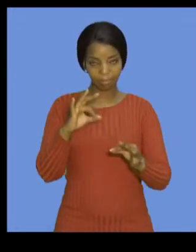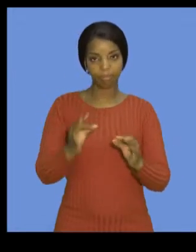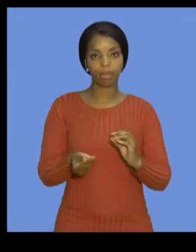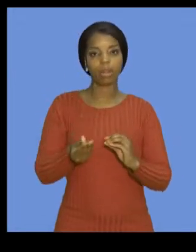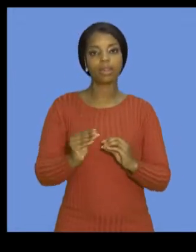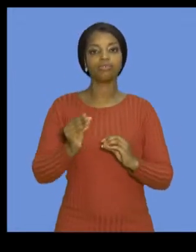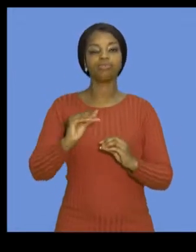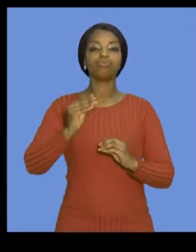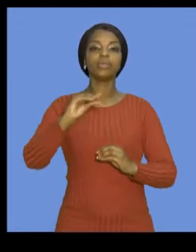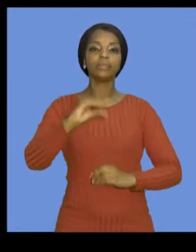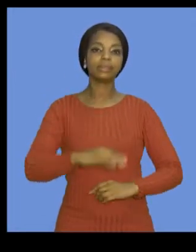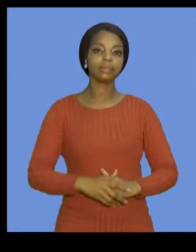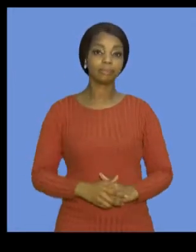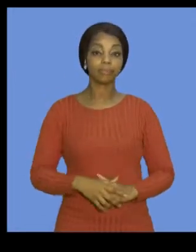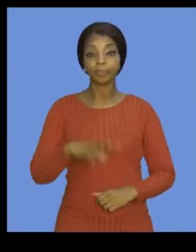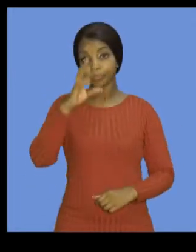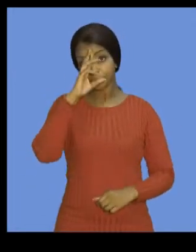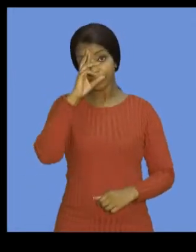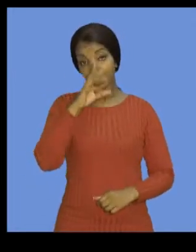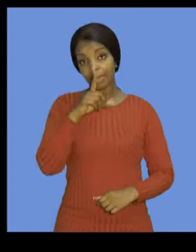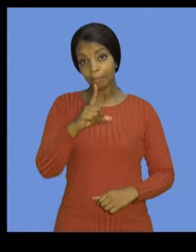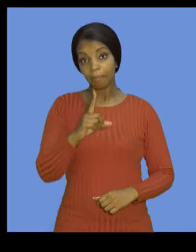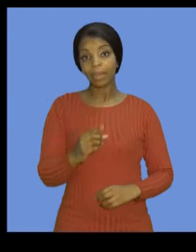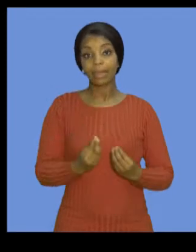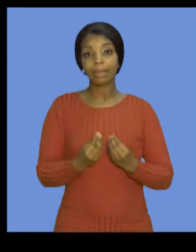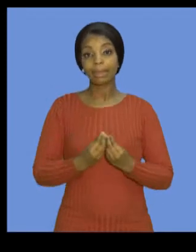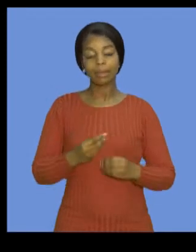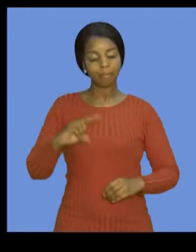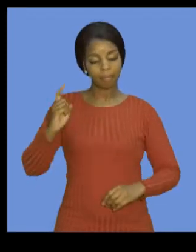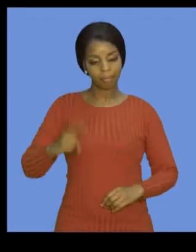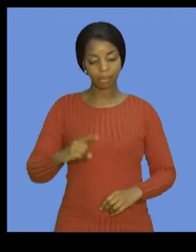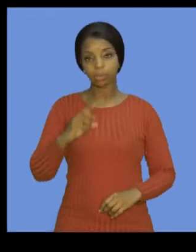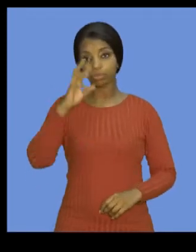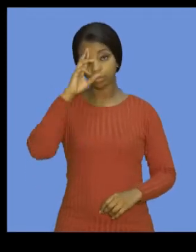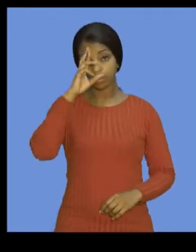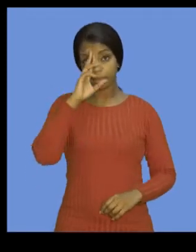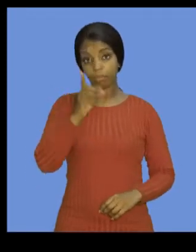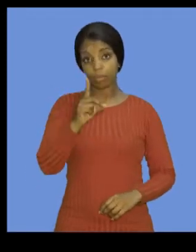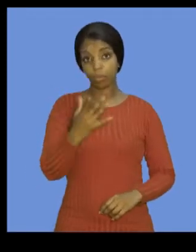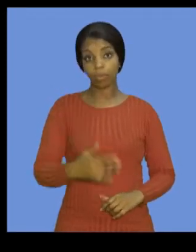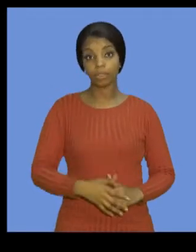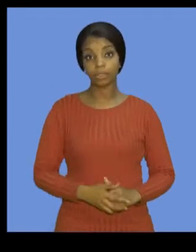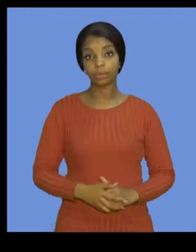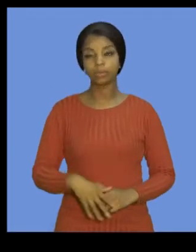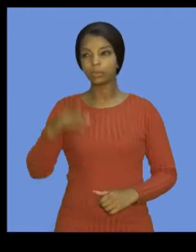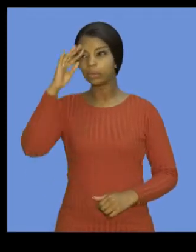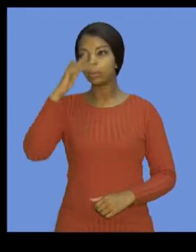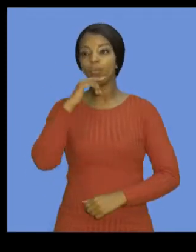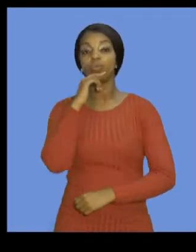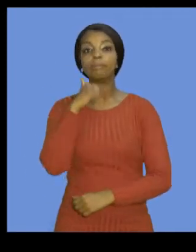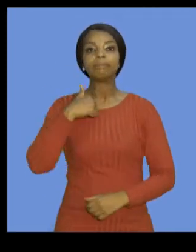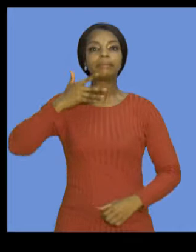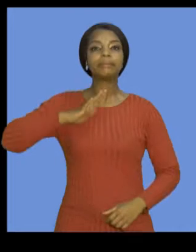that one of the things that you need to think about is, have you ever thought about having lots and lots of money?